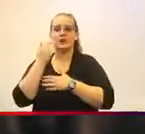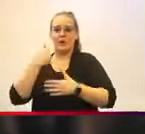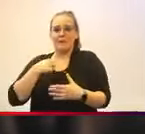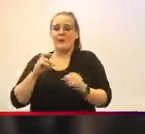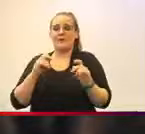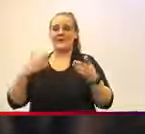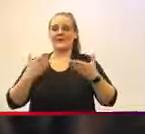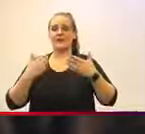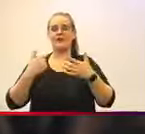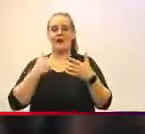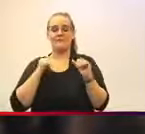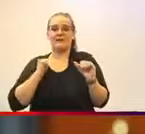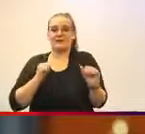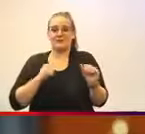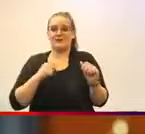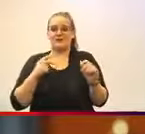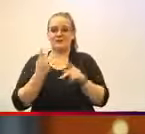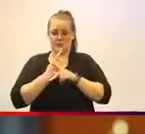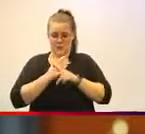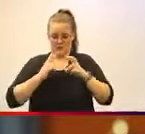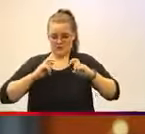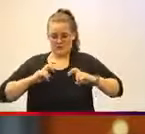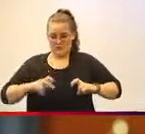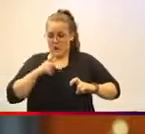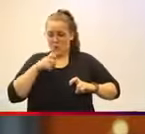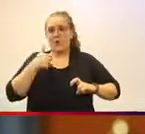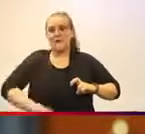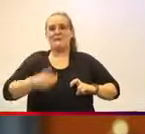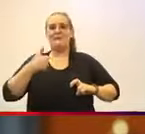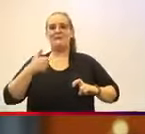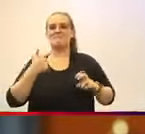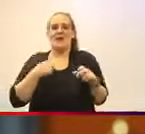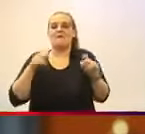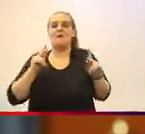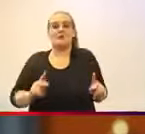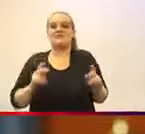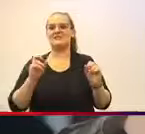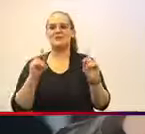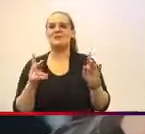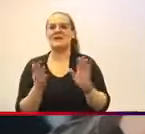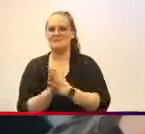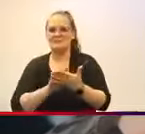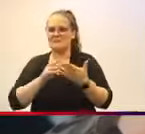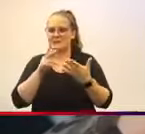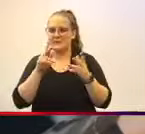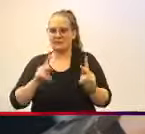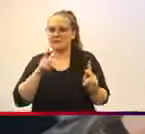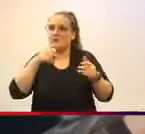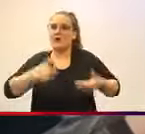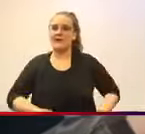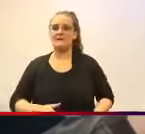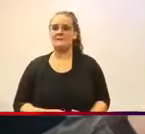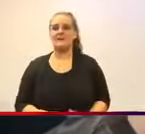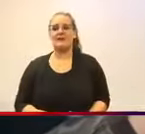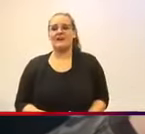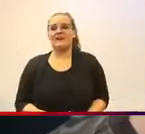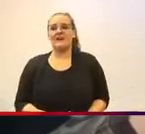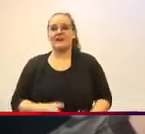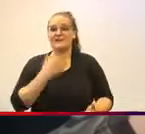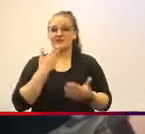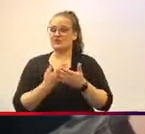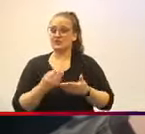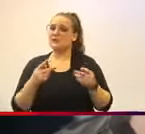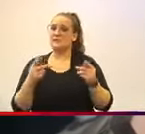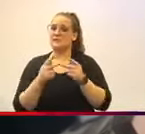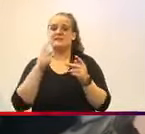out my identity, who I am, and that I'm a person and that it's okay to be the person I am. It's such a good place for youth to be able to come